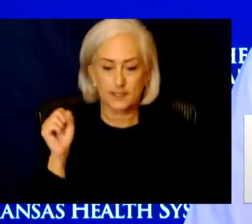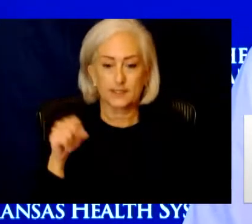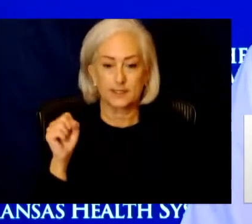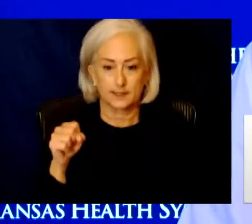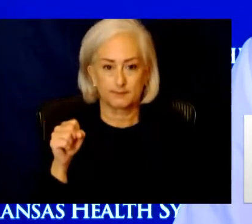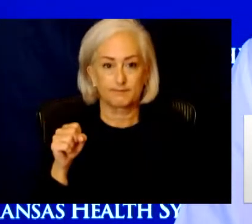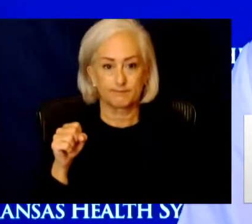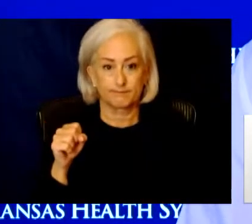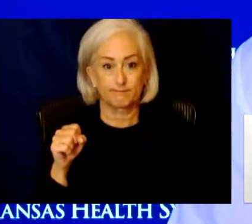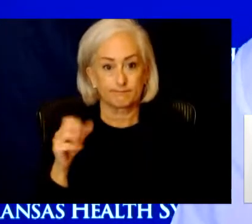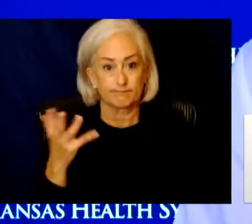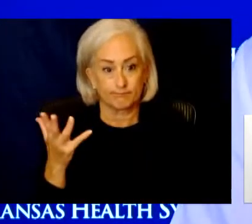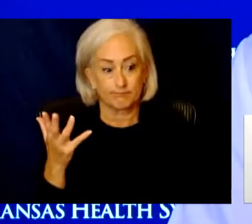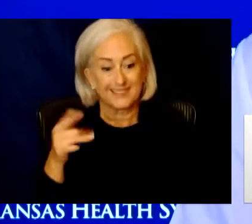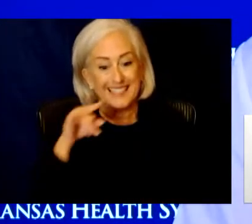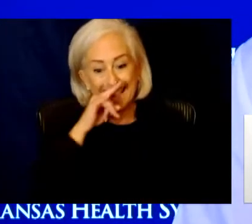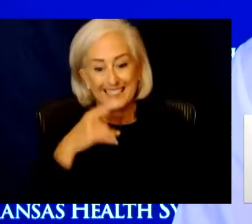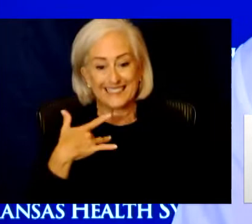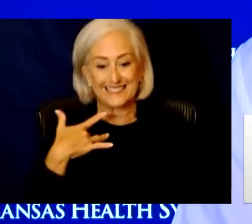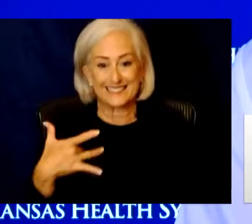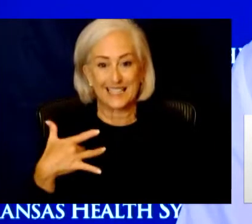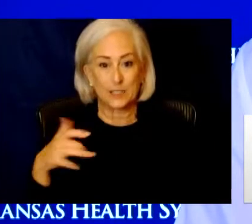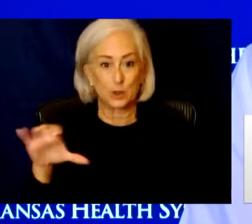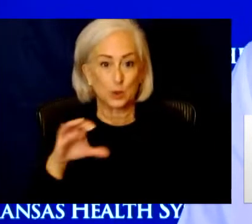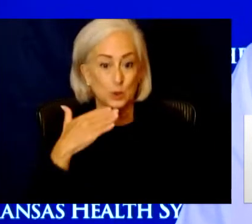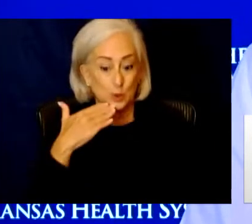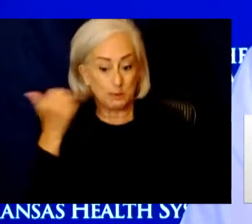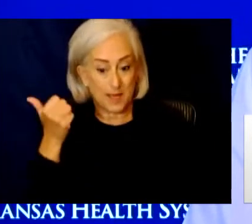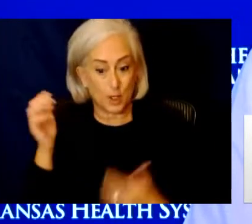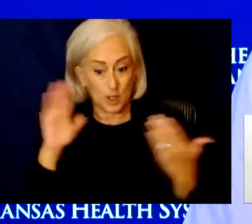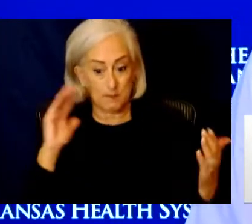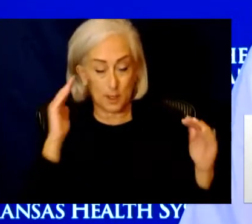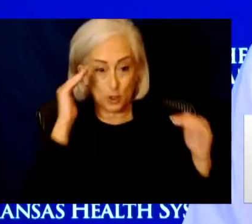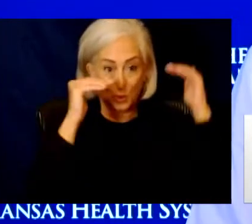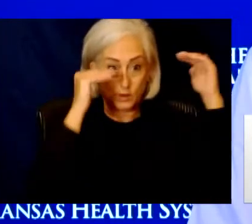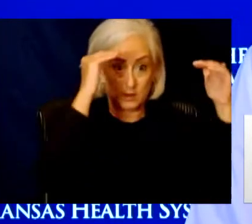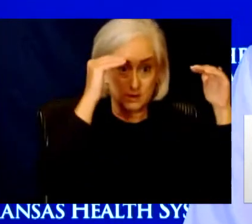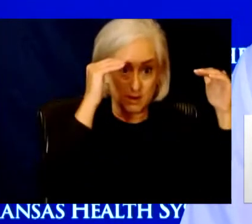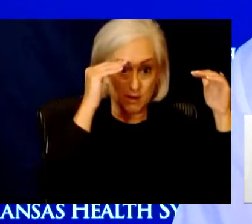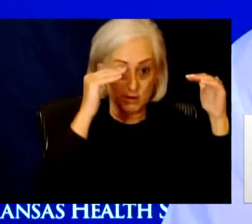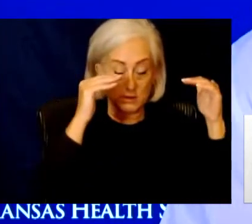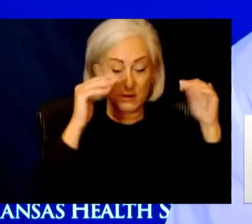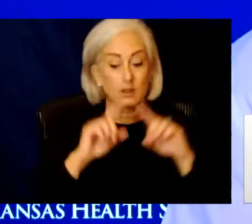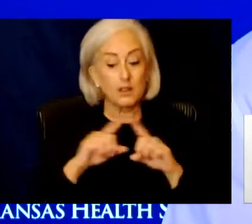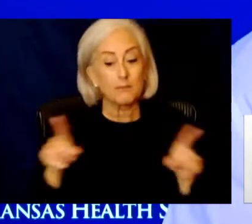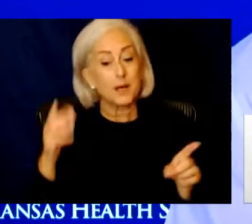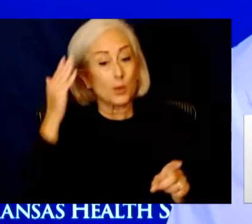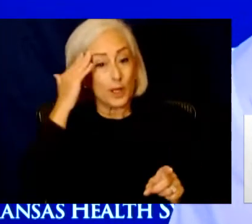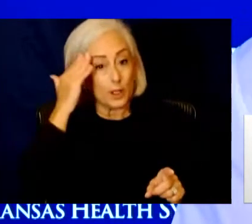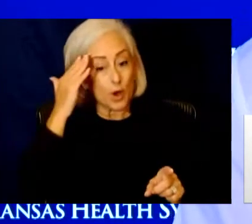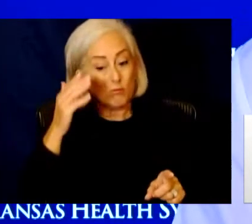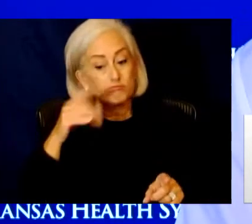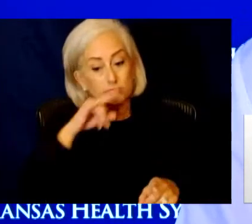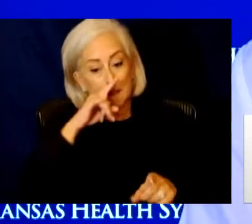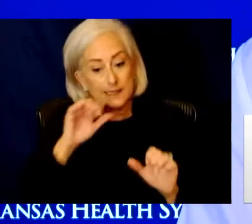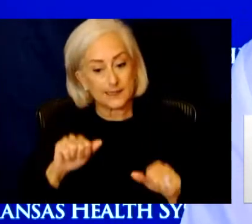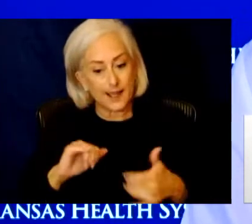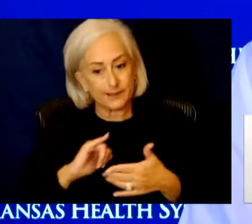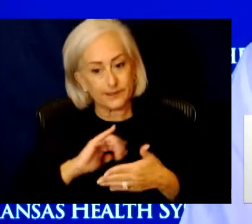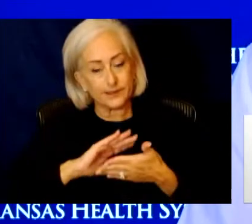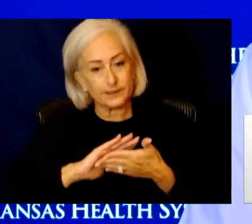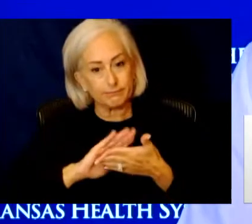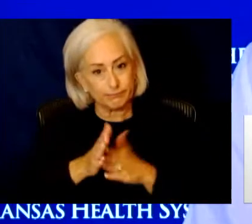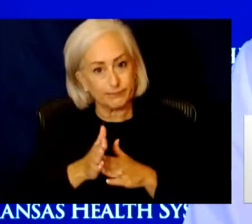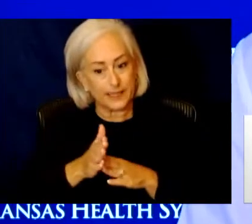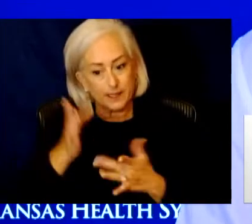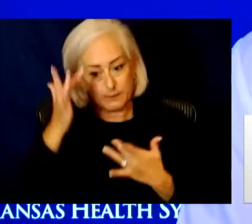fare better in general than adults, we know kids can still get ill, so it's vitally important to get those kids vaccinated. But also, if the